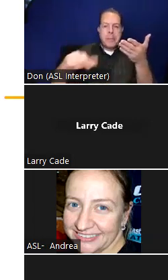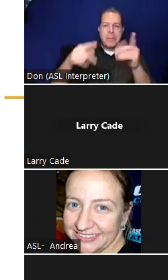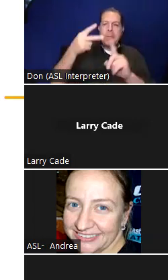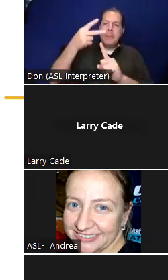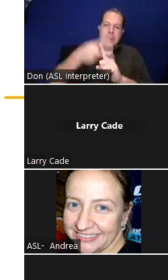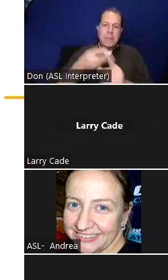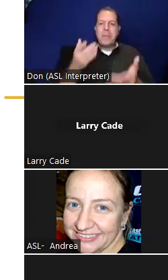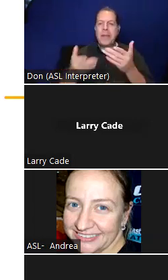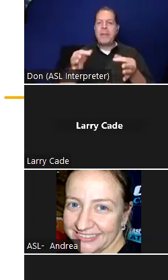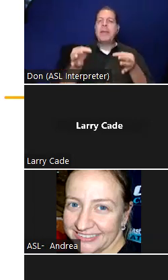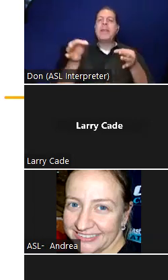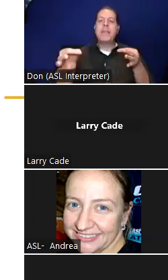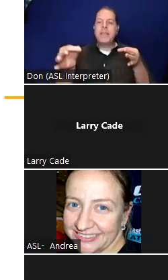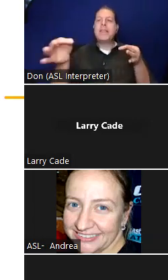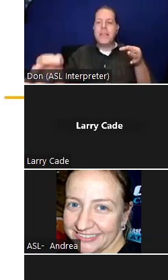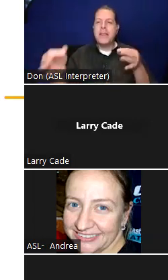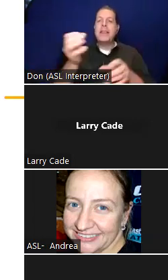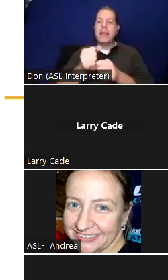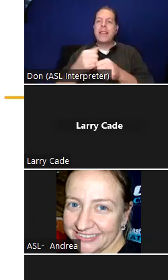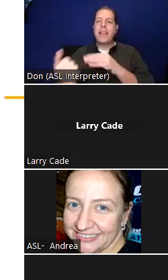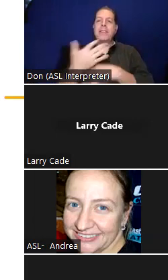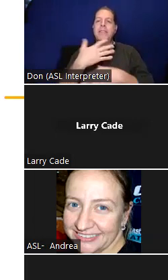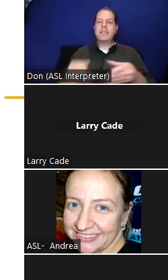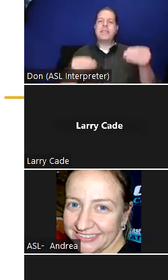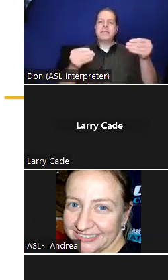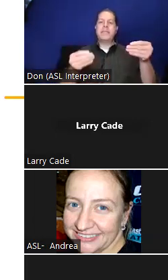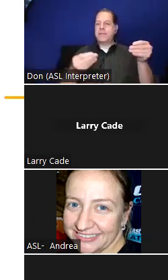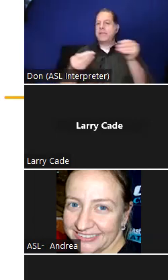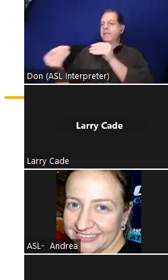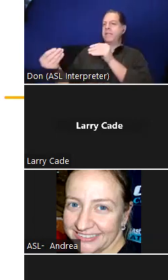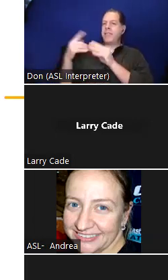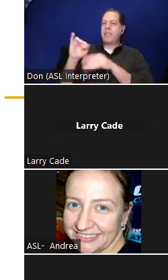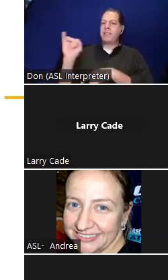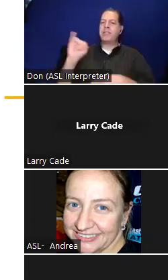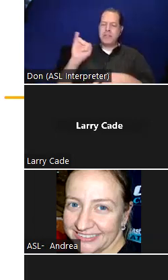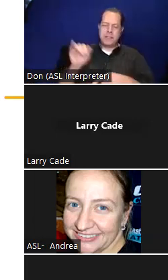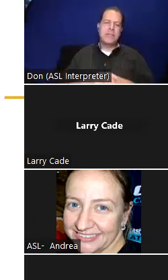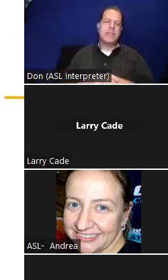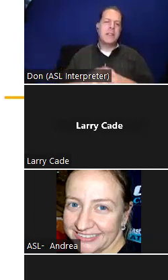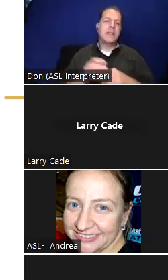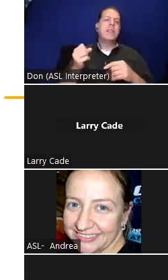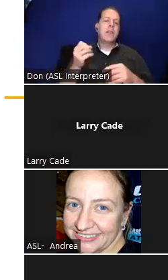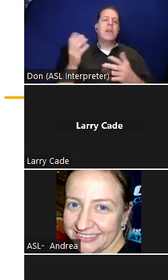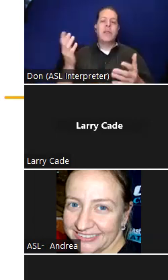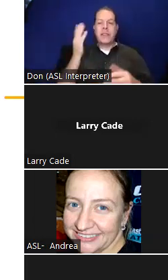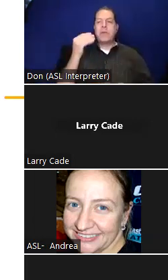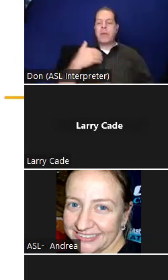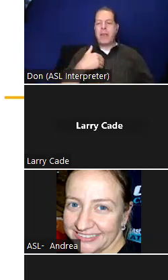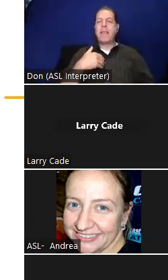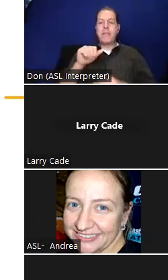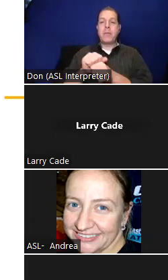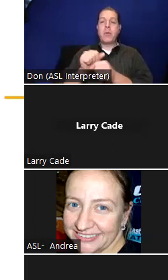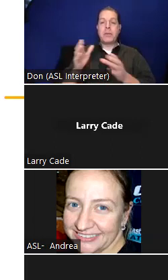months it might take to get my explanation of benefits for my insurance. So that's why your employees